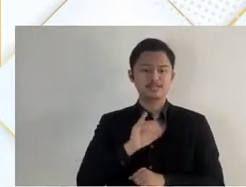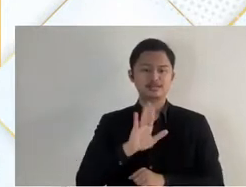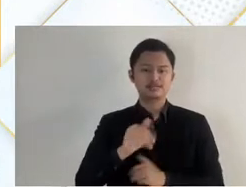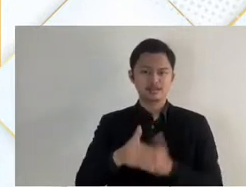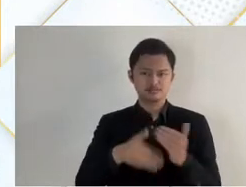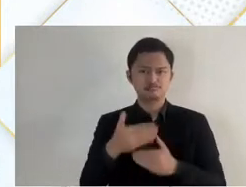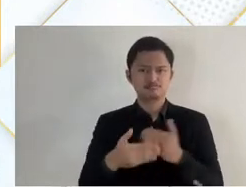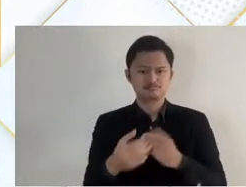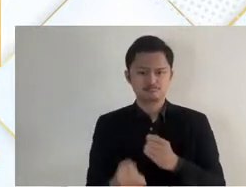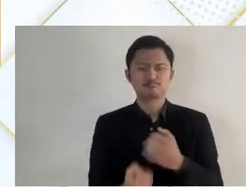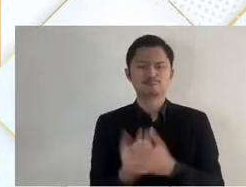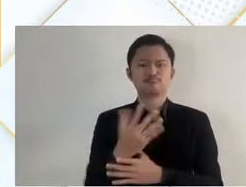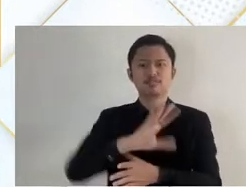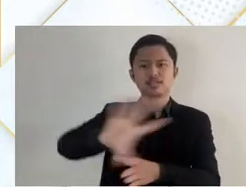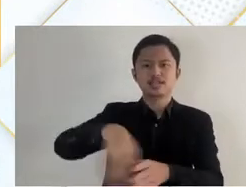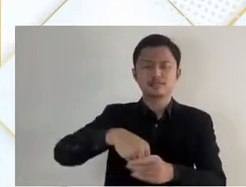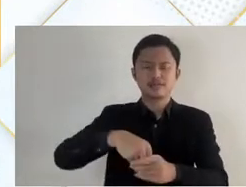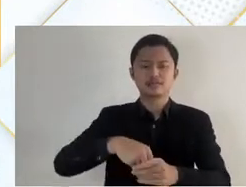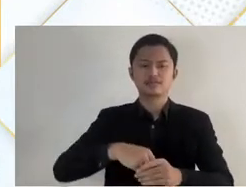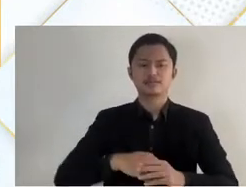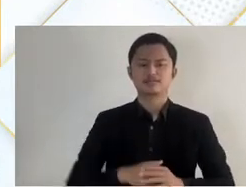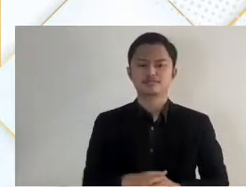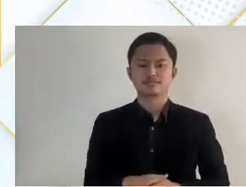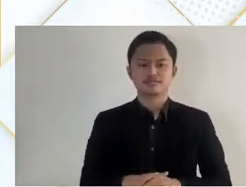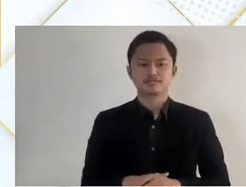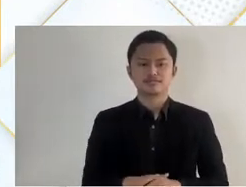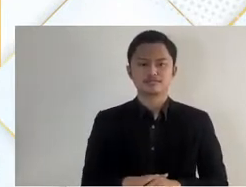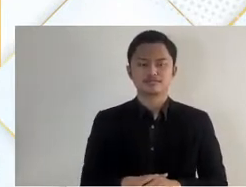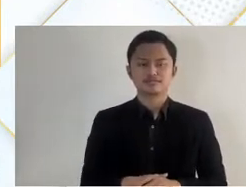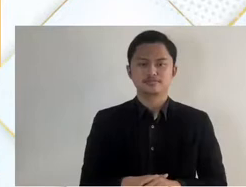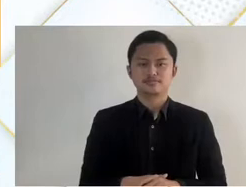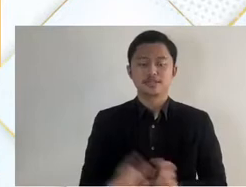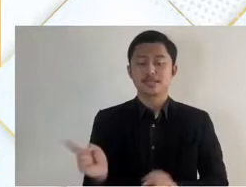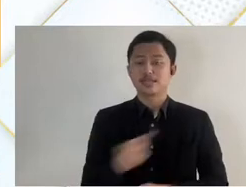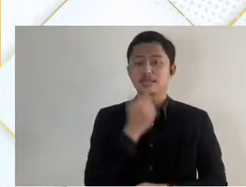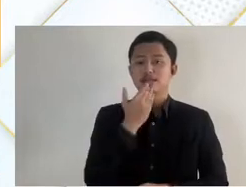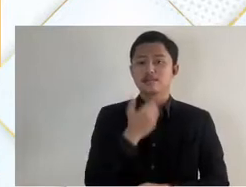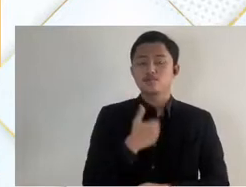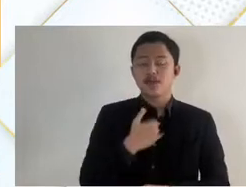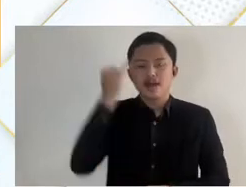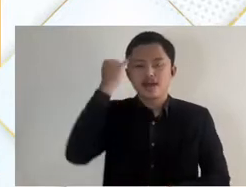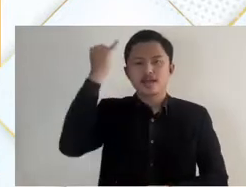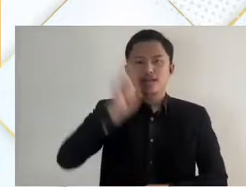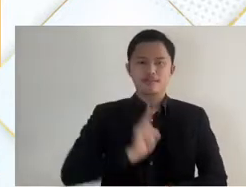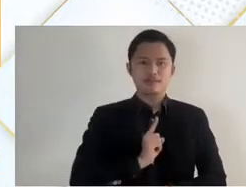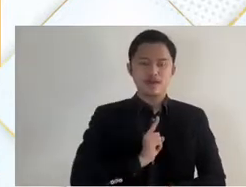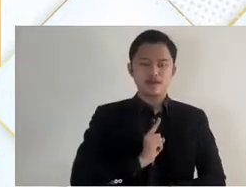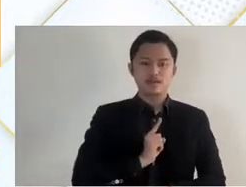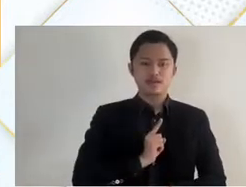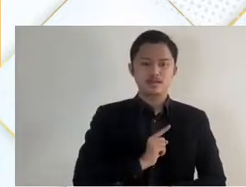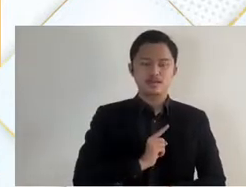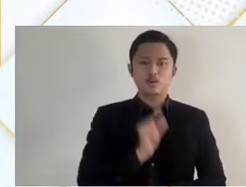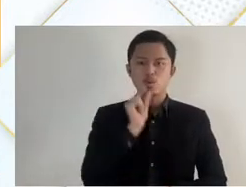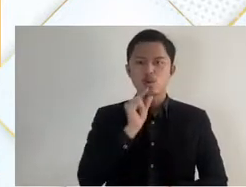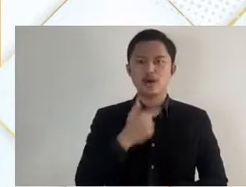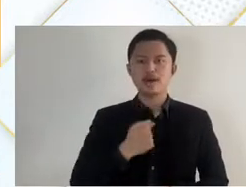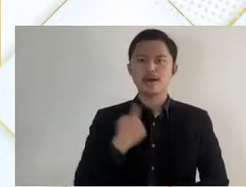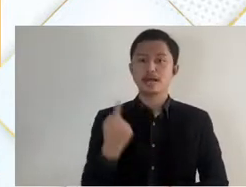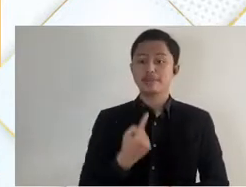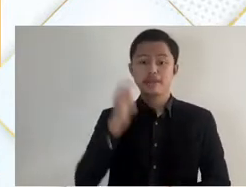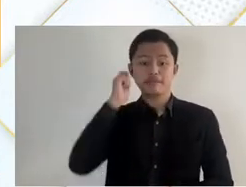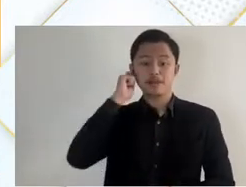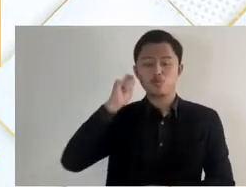exciting development since then. And we have initiated participations of women